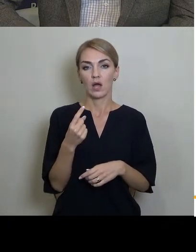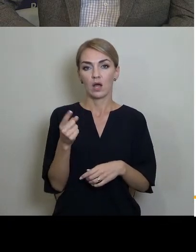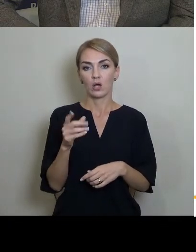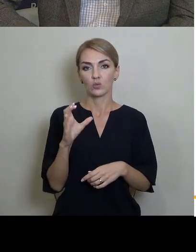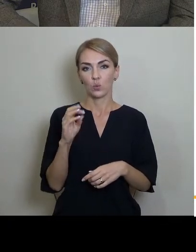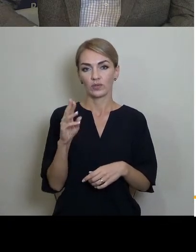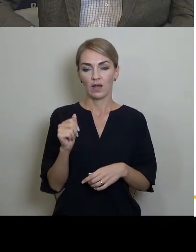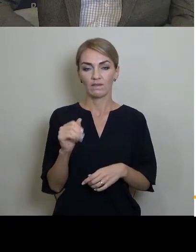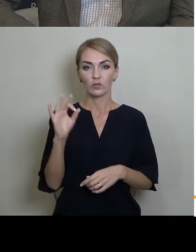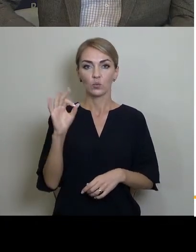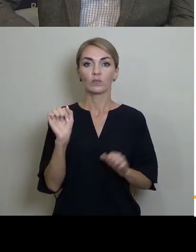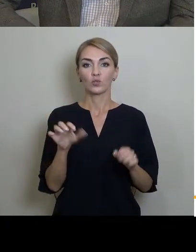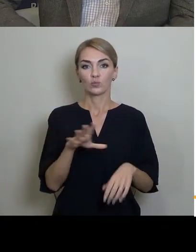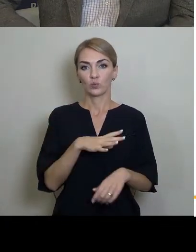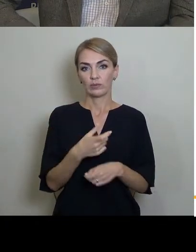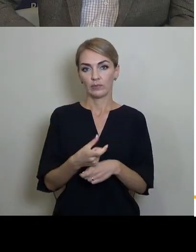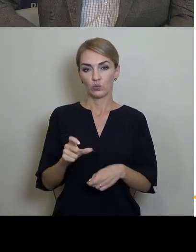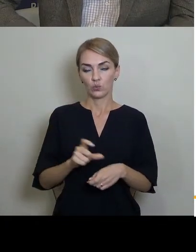because,